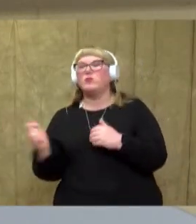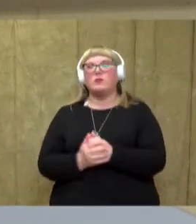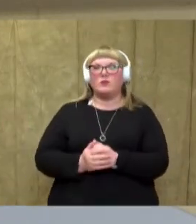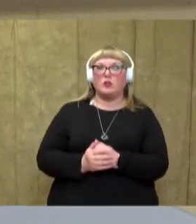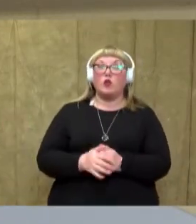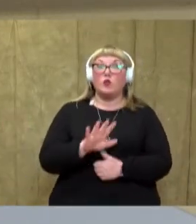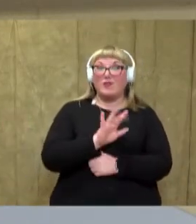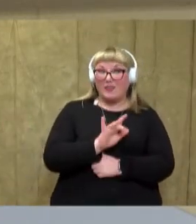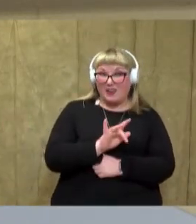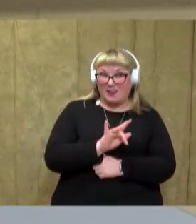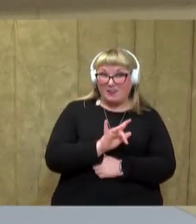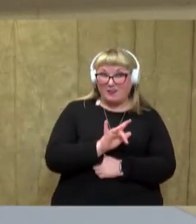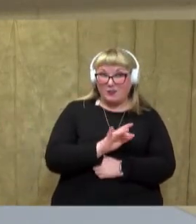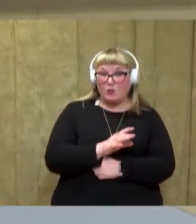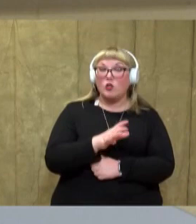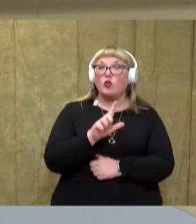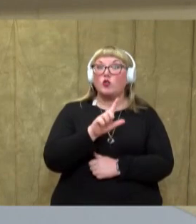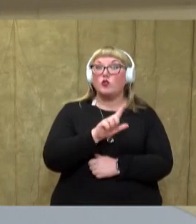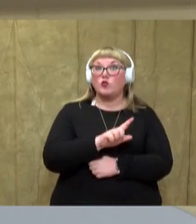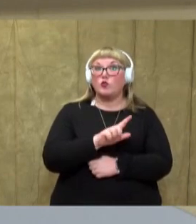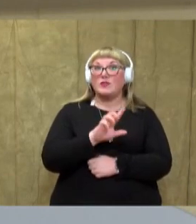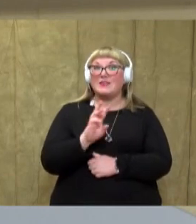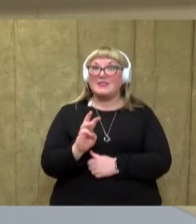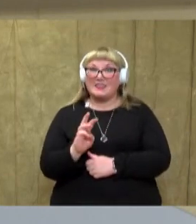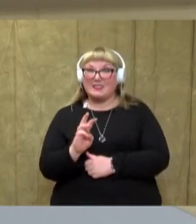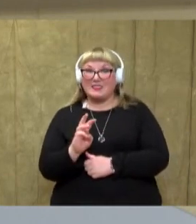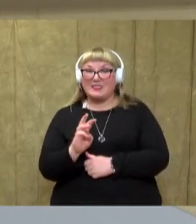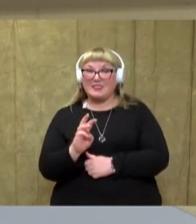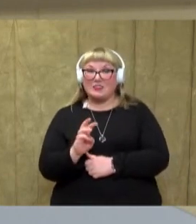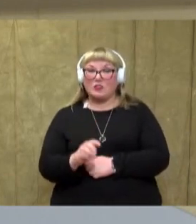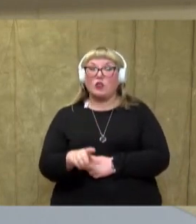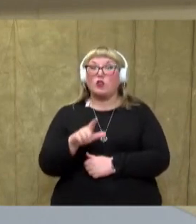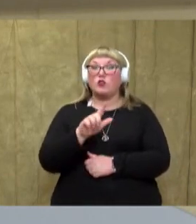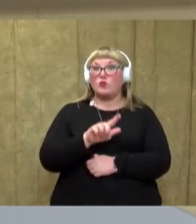try. 25, 26,